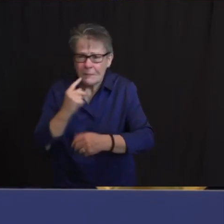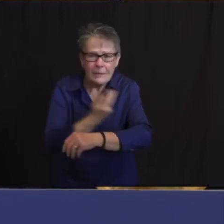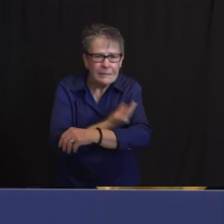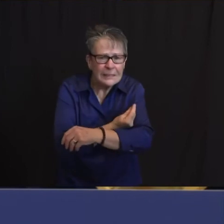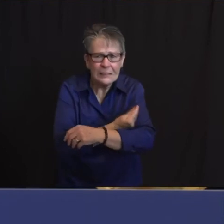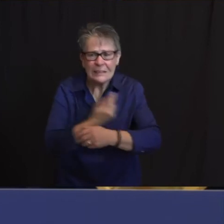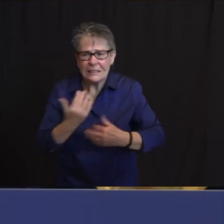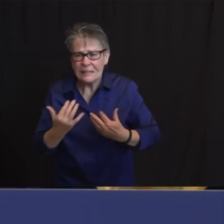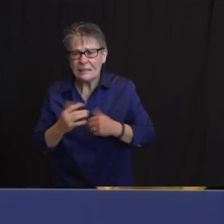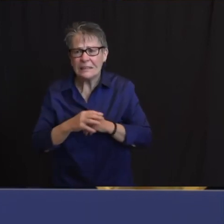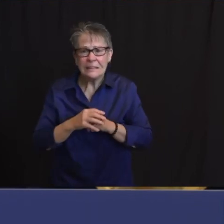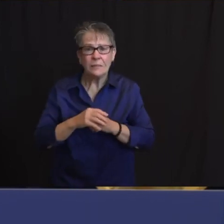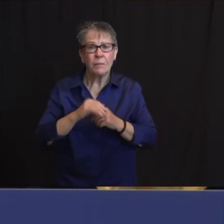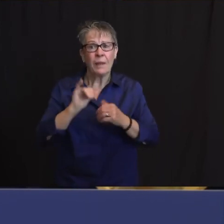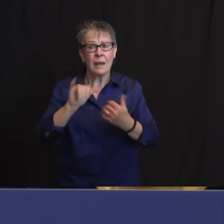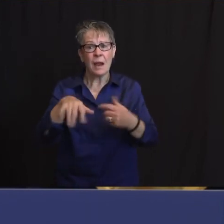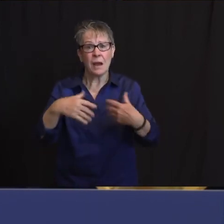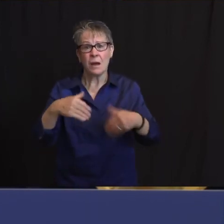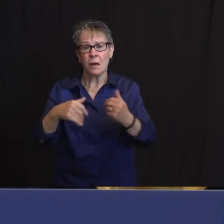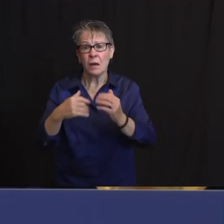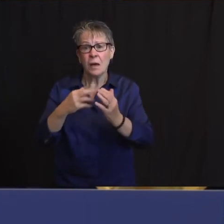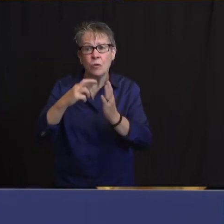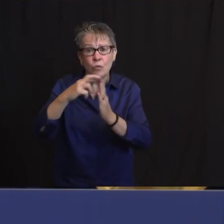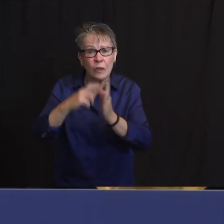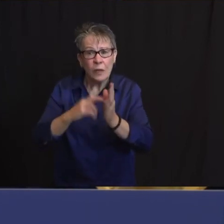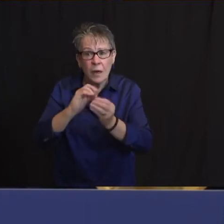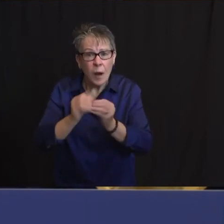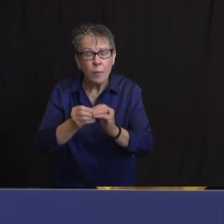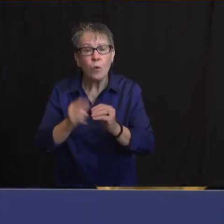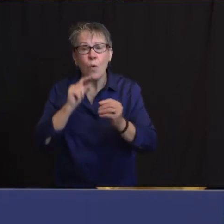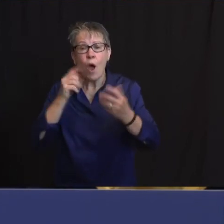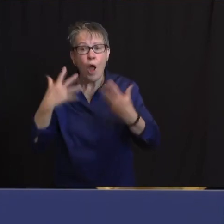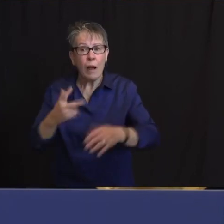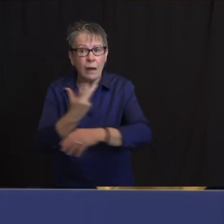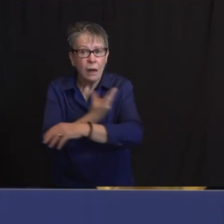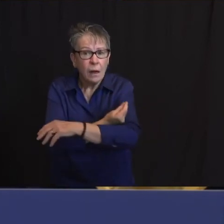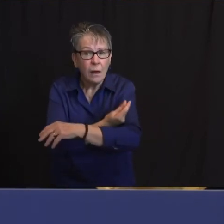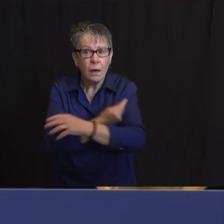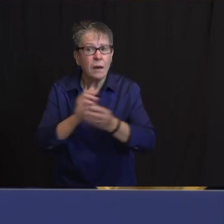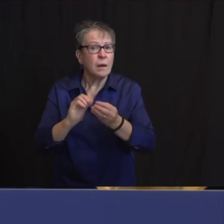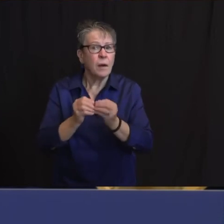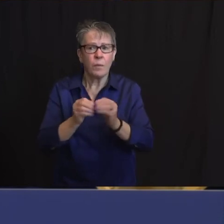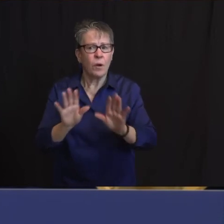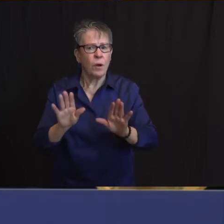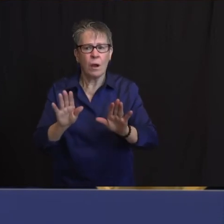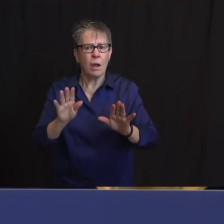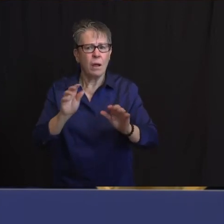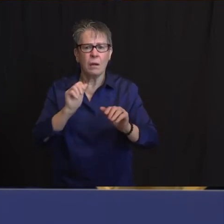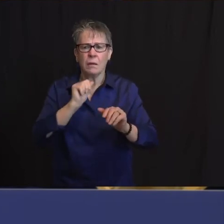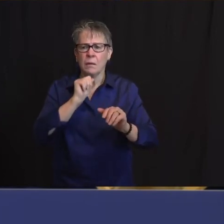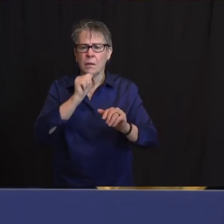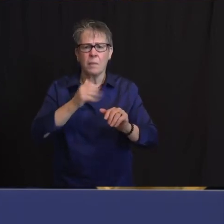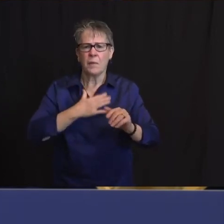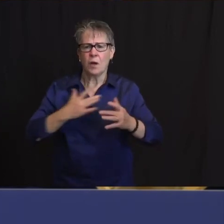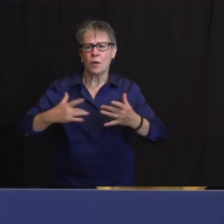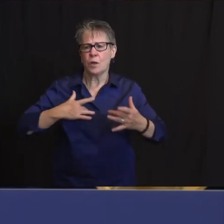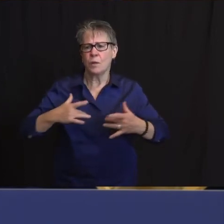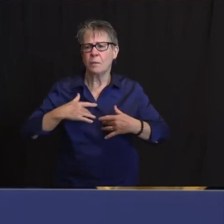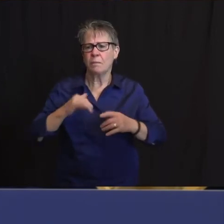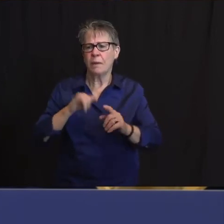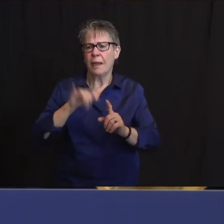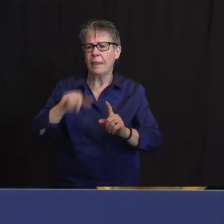of folks who have already gotten their vaccine, I'm not suggesting my concern has gone to zero, but the anti-vax